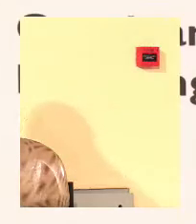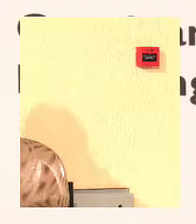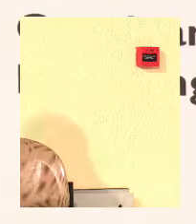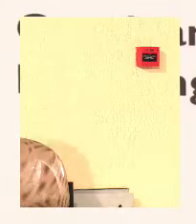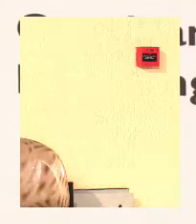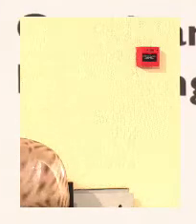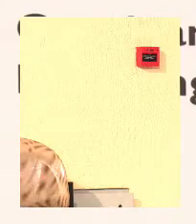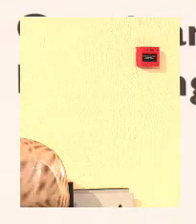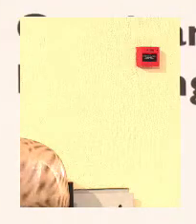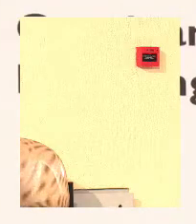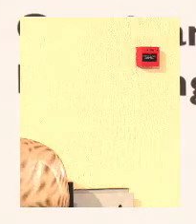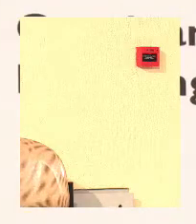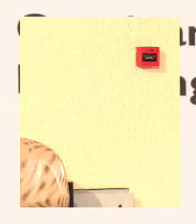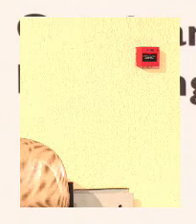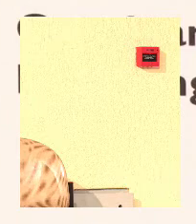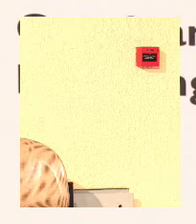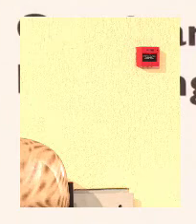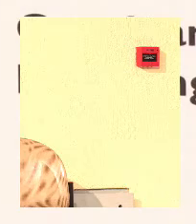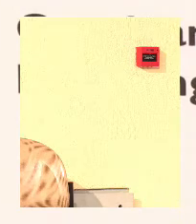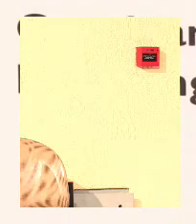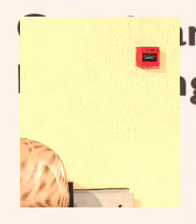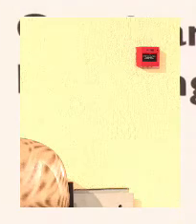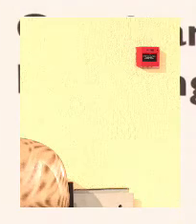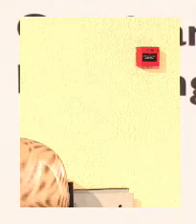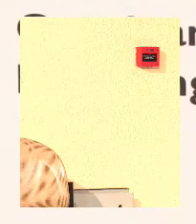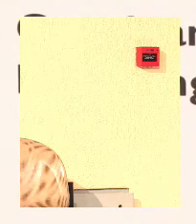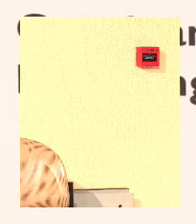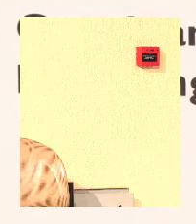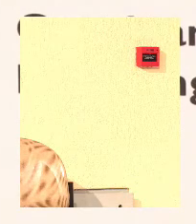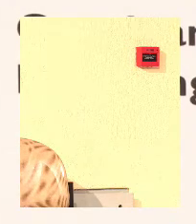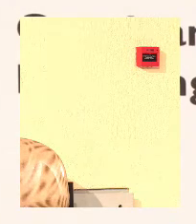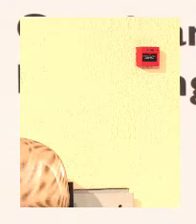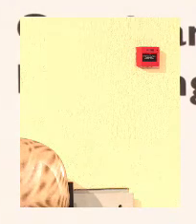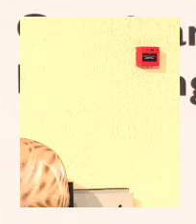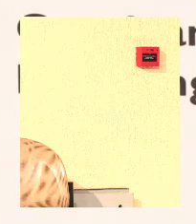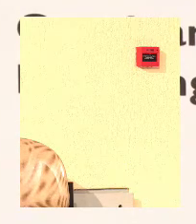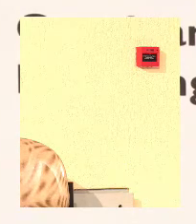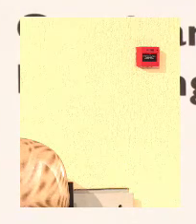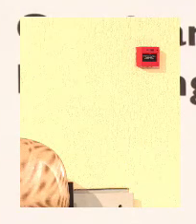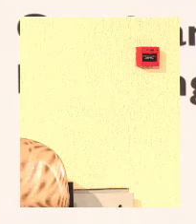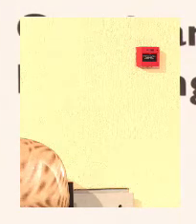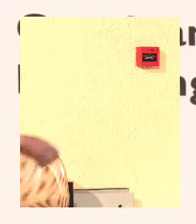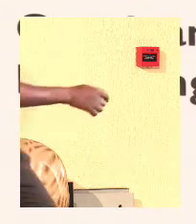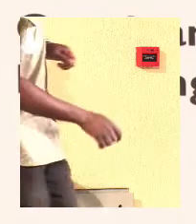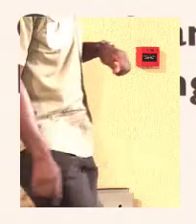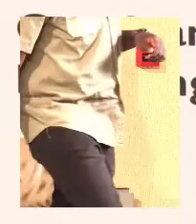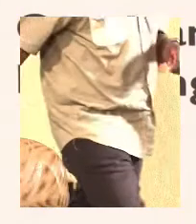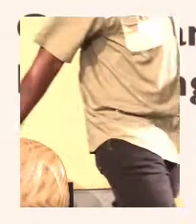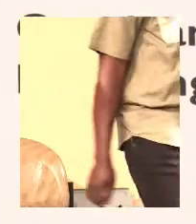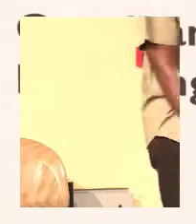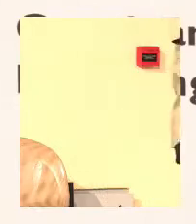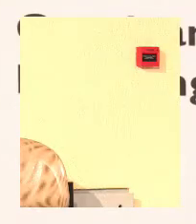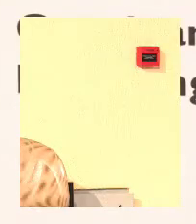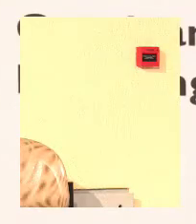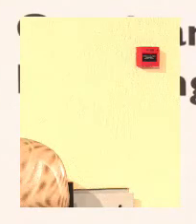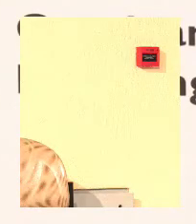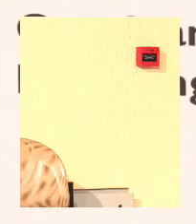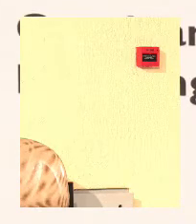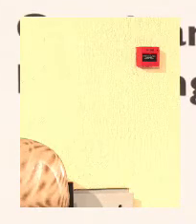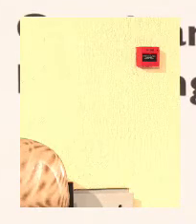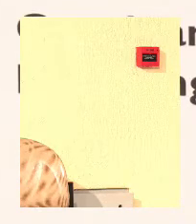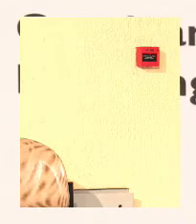we have churches, so it's a wide range of community clusters. So in terms of